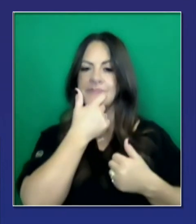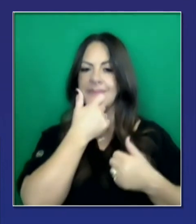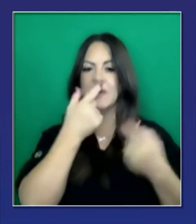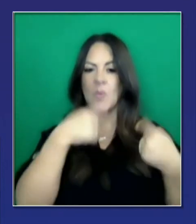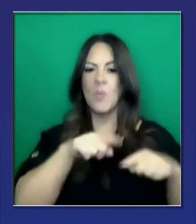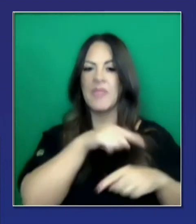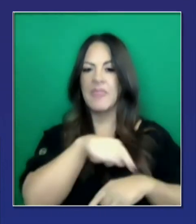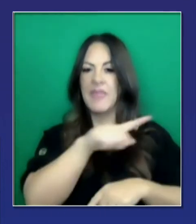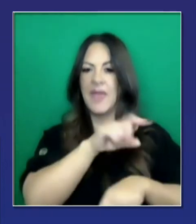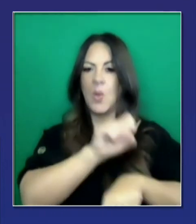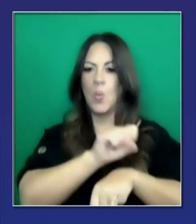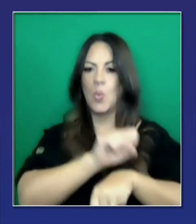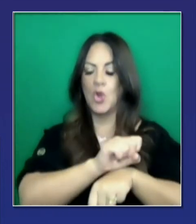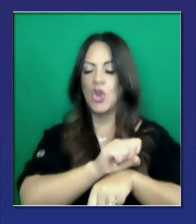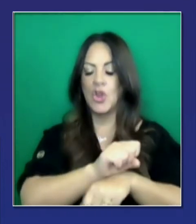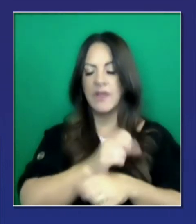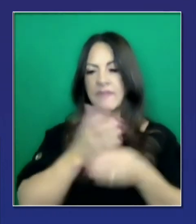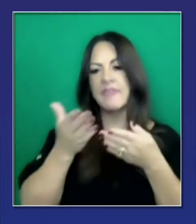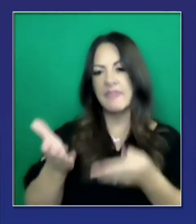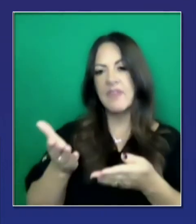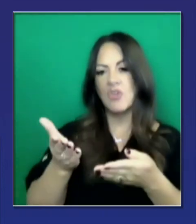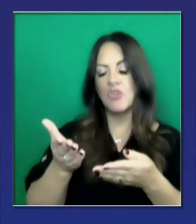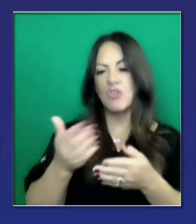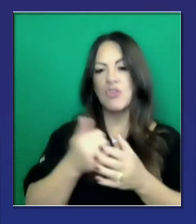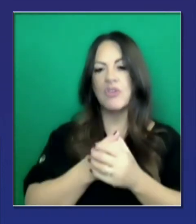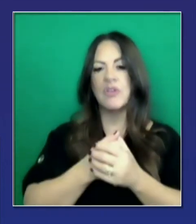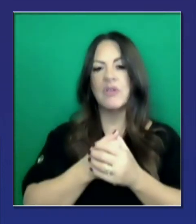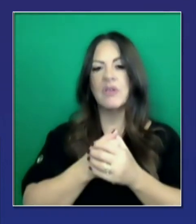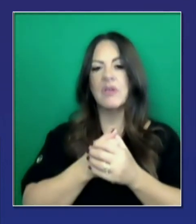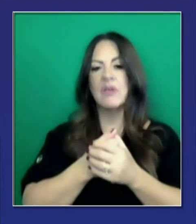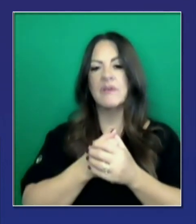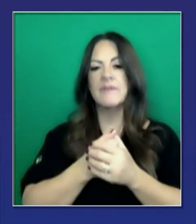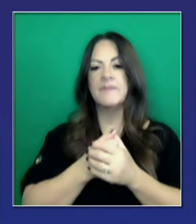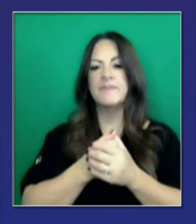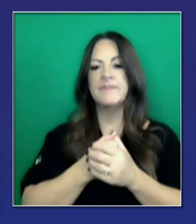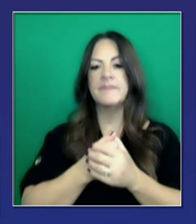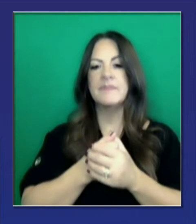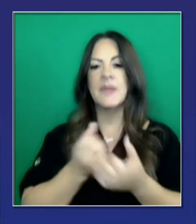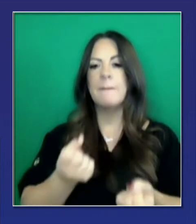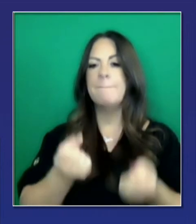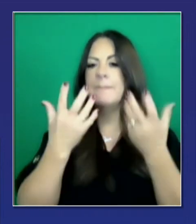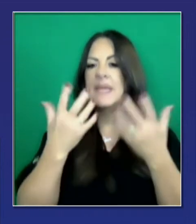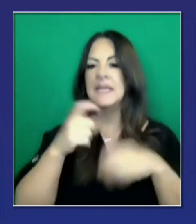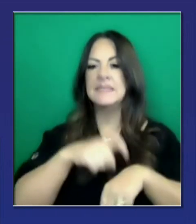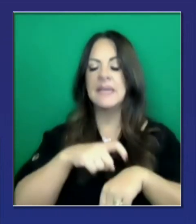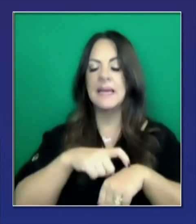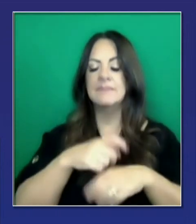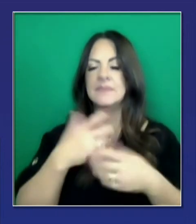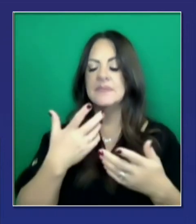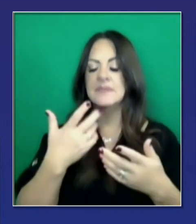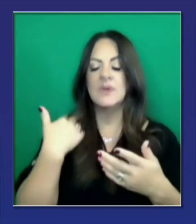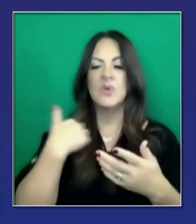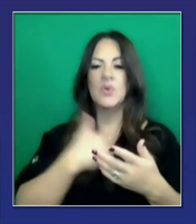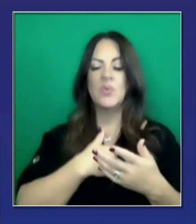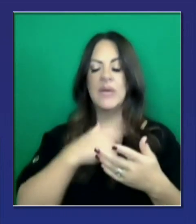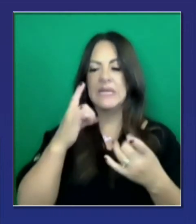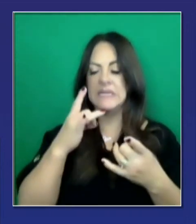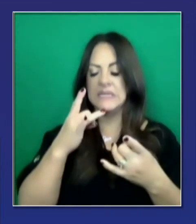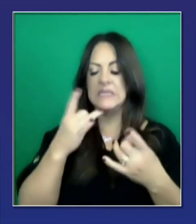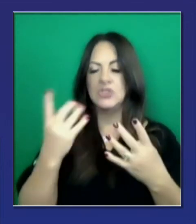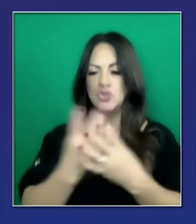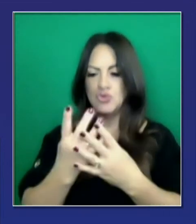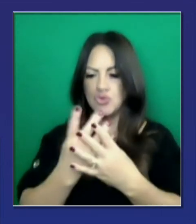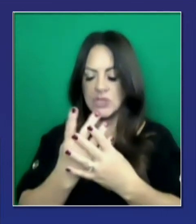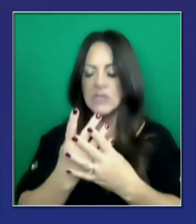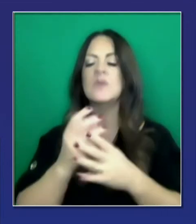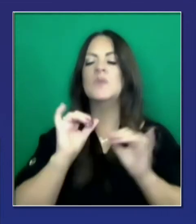when you effectively look to suspension of intake. It's happened on multiple occasions since the beginning of this pandemic. We're